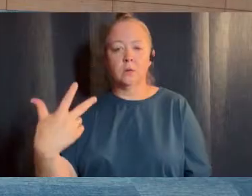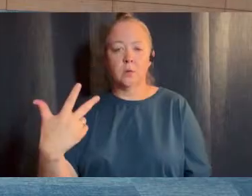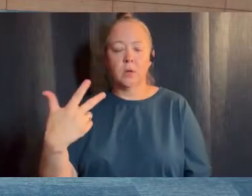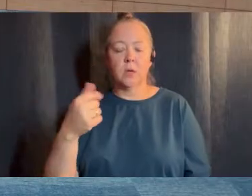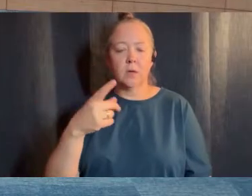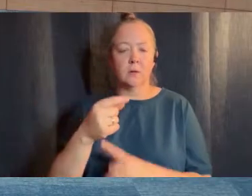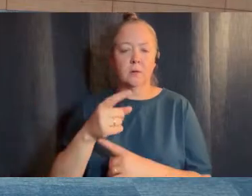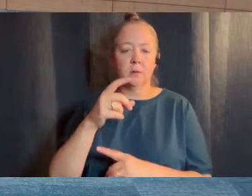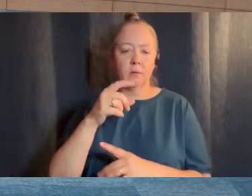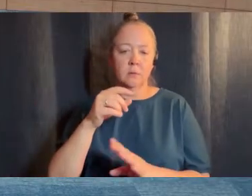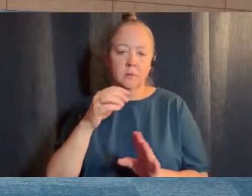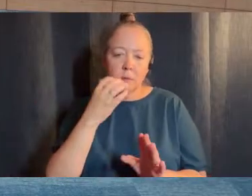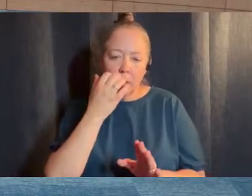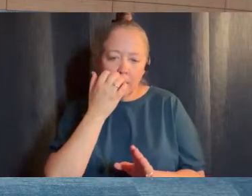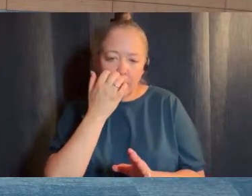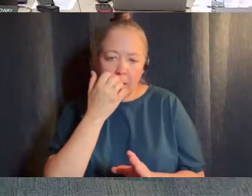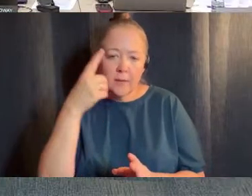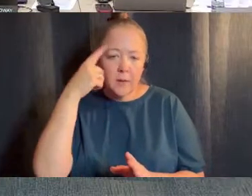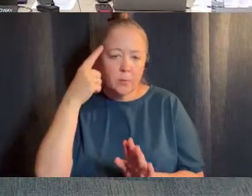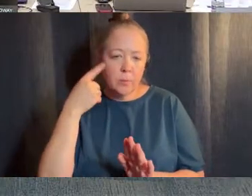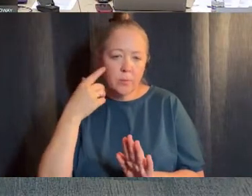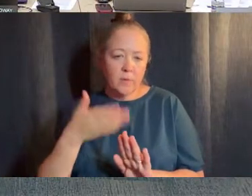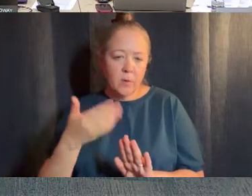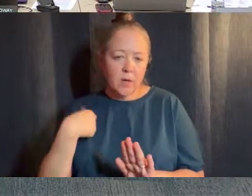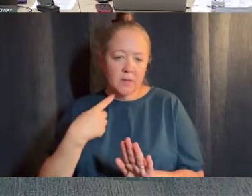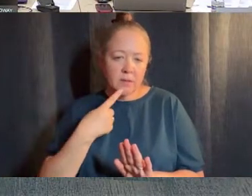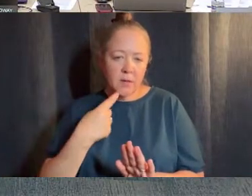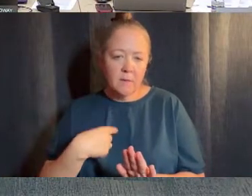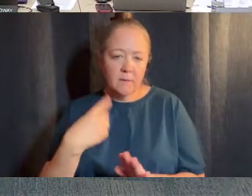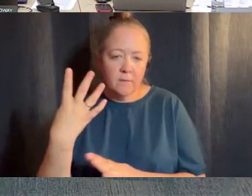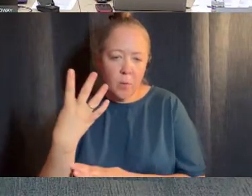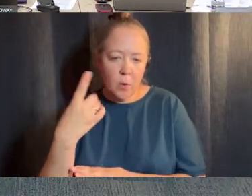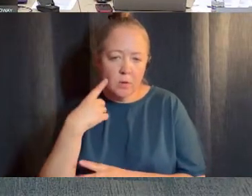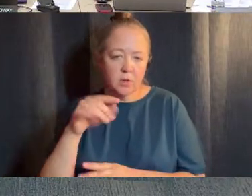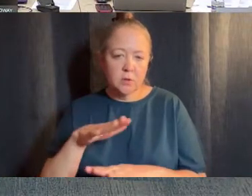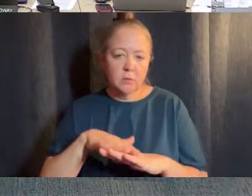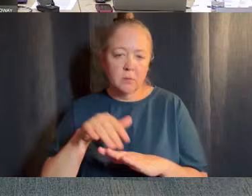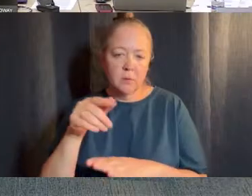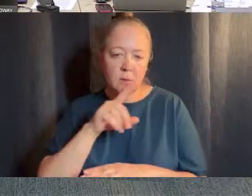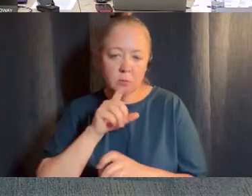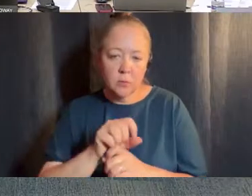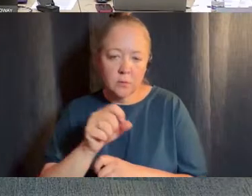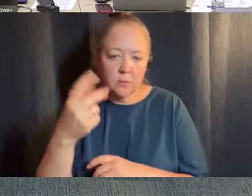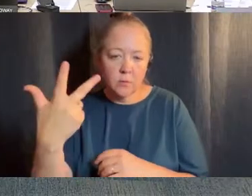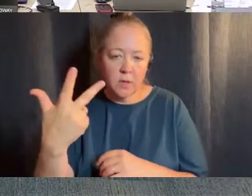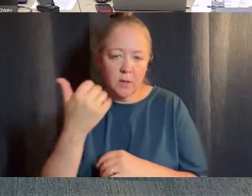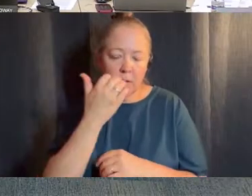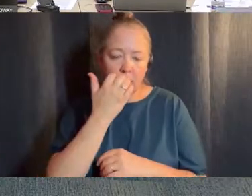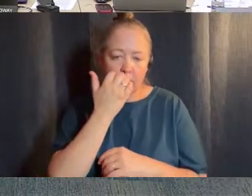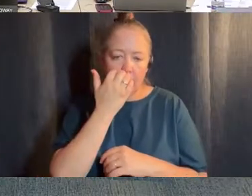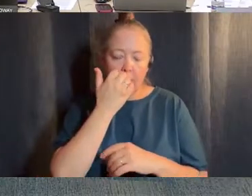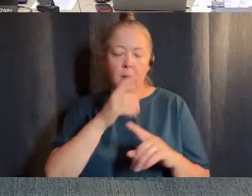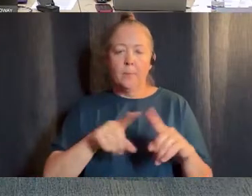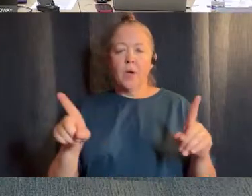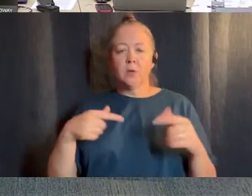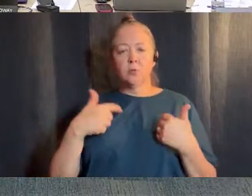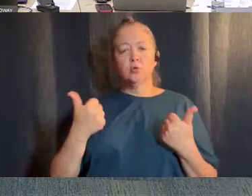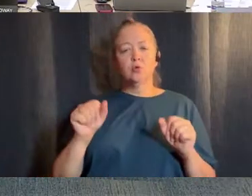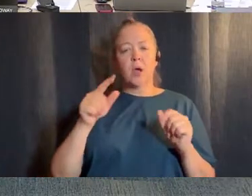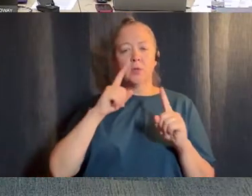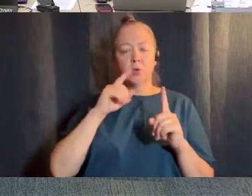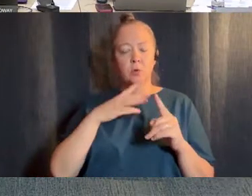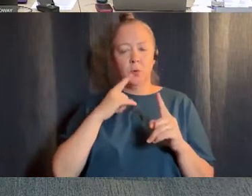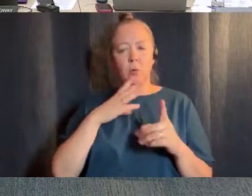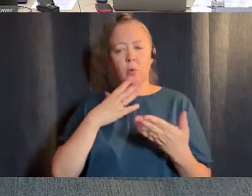why Councilmember Wade and LeGloaheck felt the need to try and publicly humiliate and diminish Councilmember